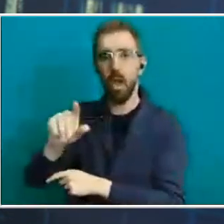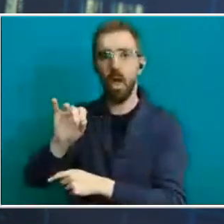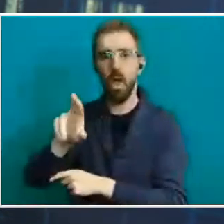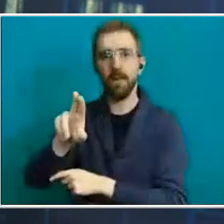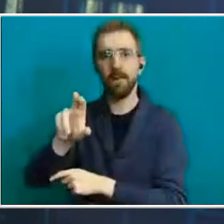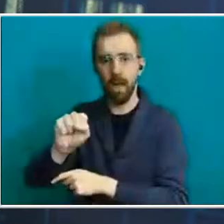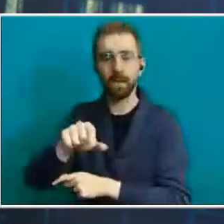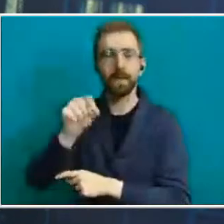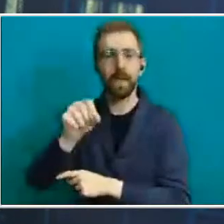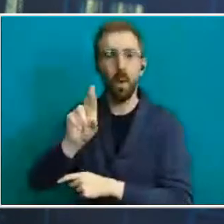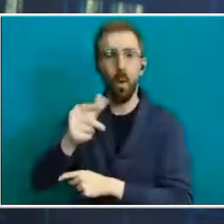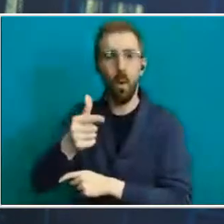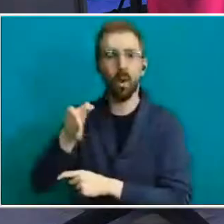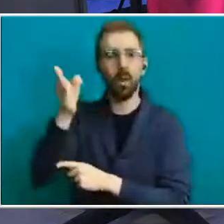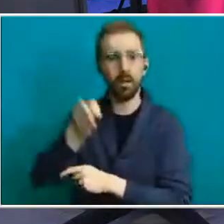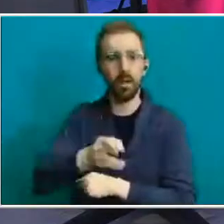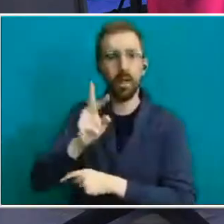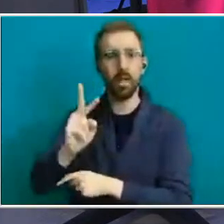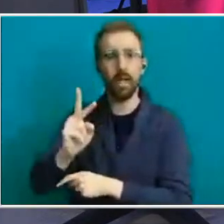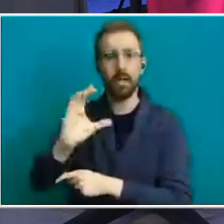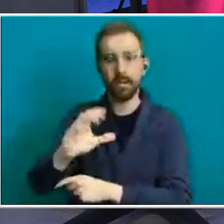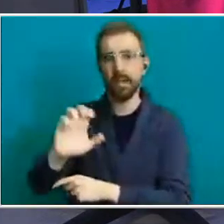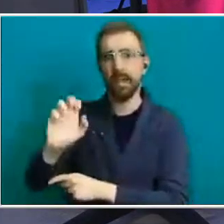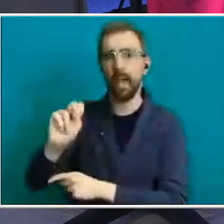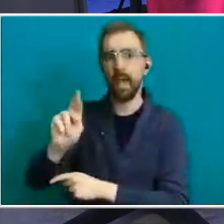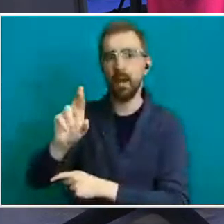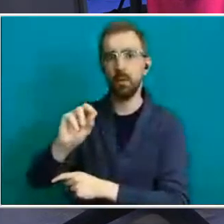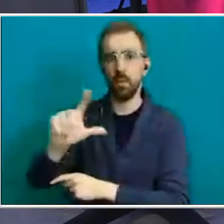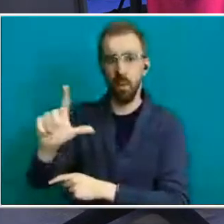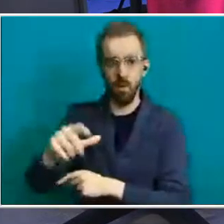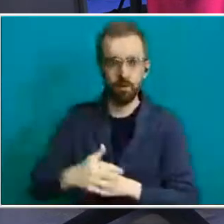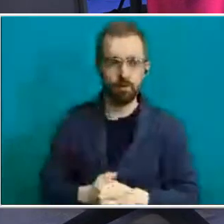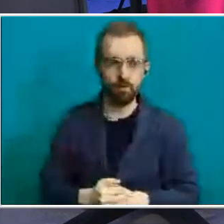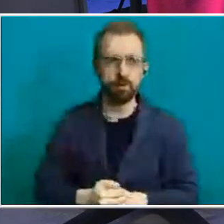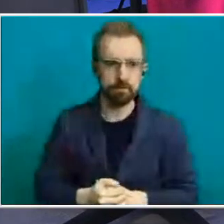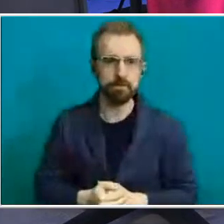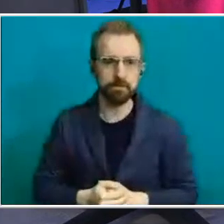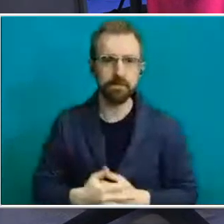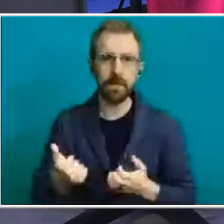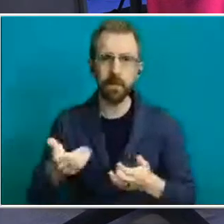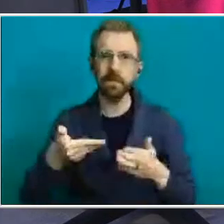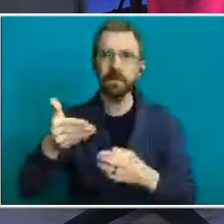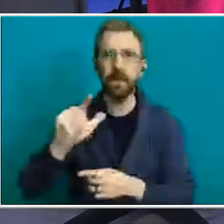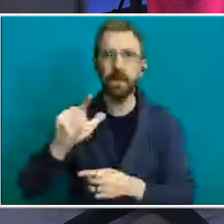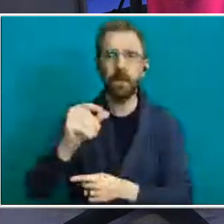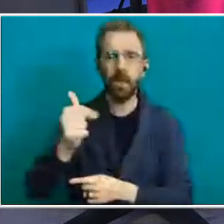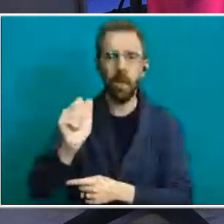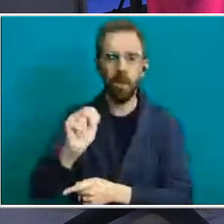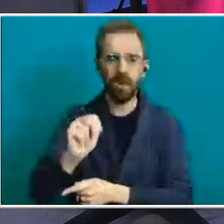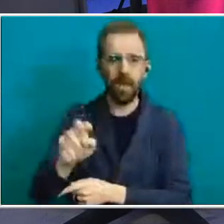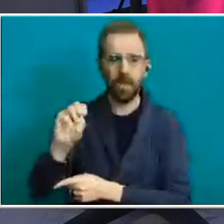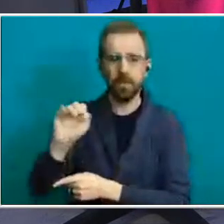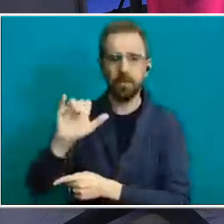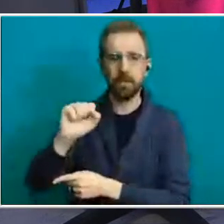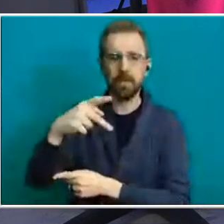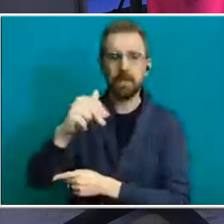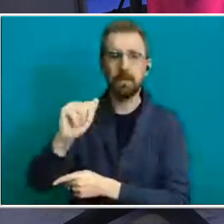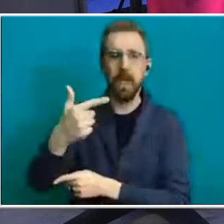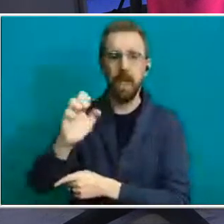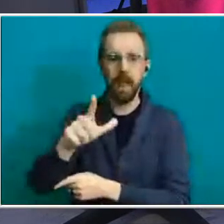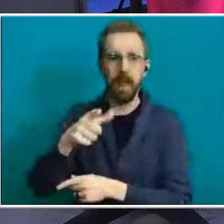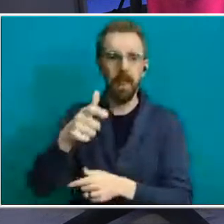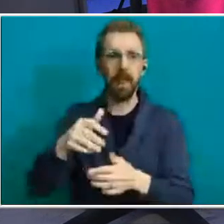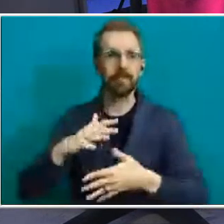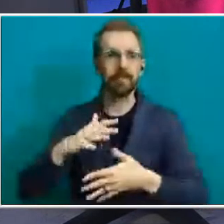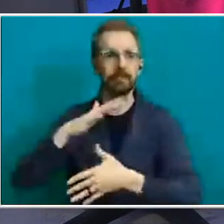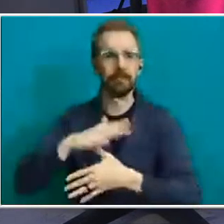joinallofus.org/KC enroll. I want to welcome Logan Misbagel. She is a senior at Olathe East